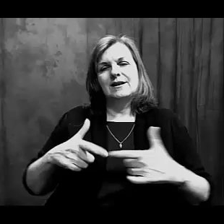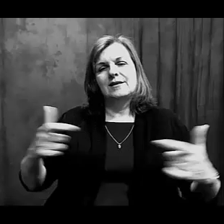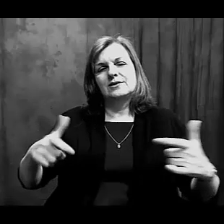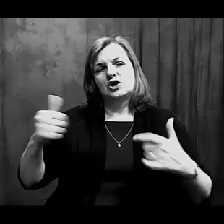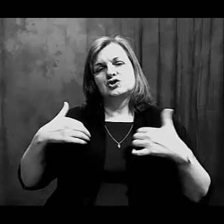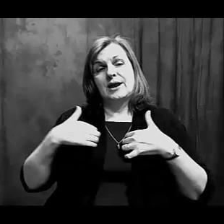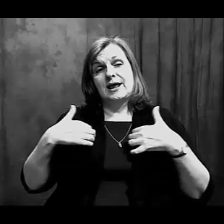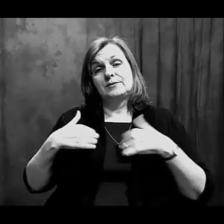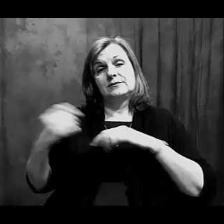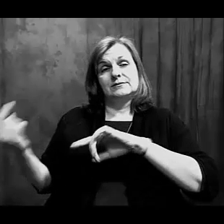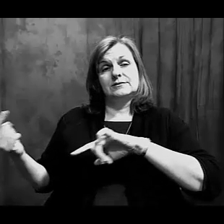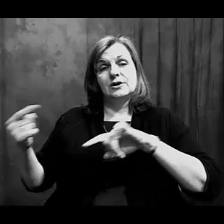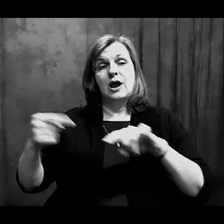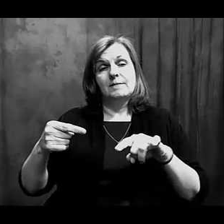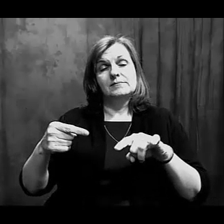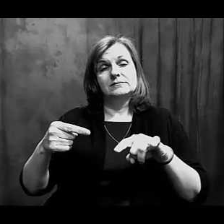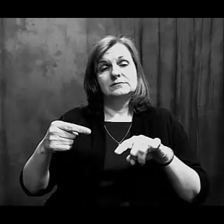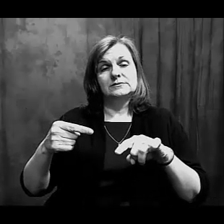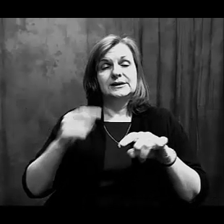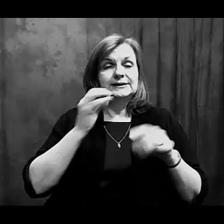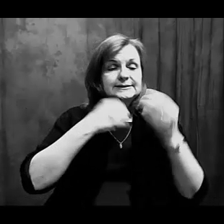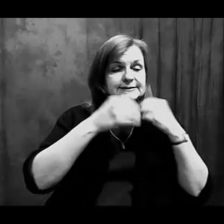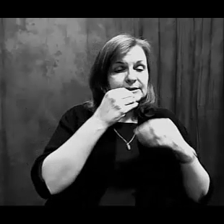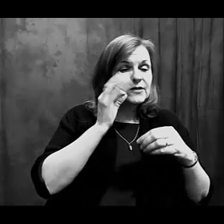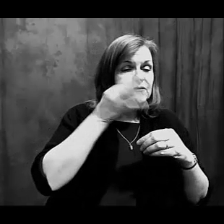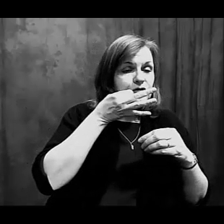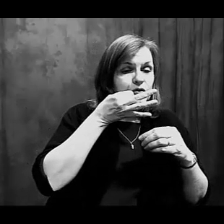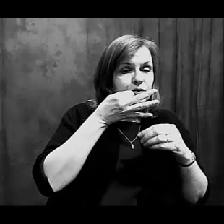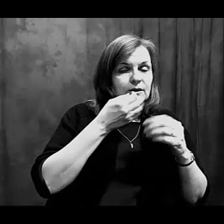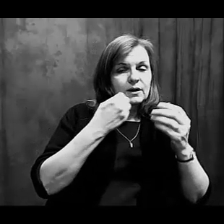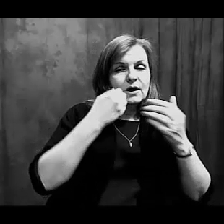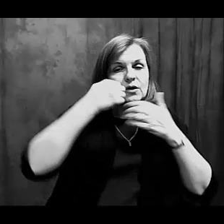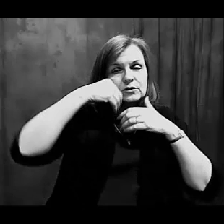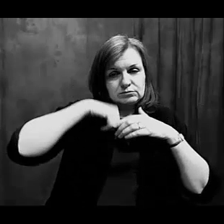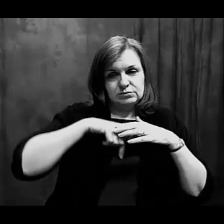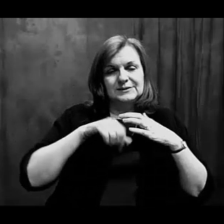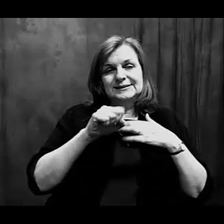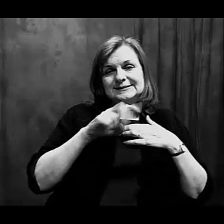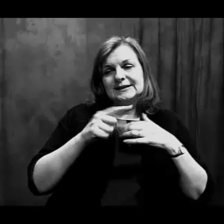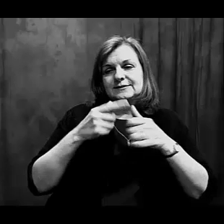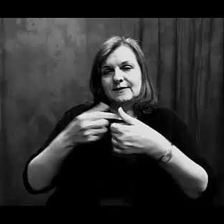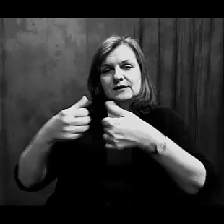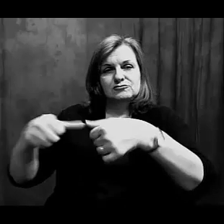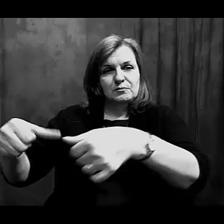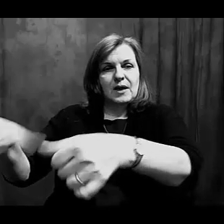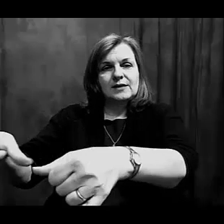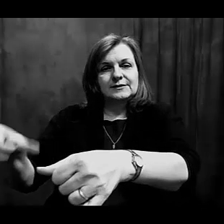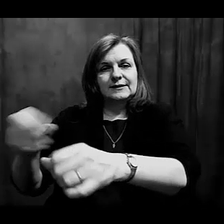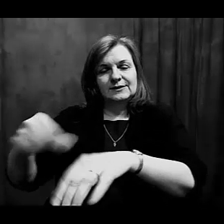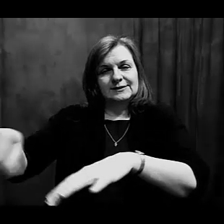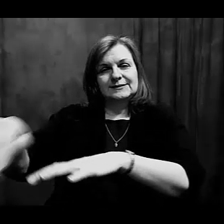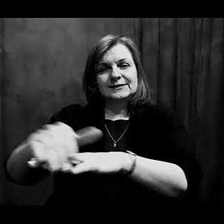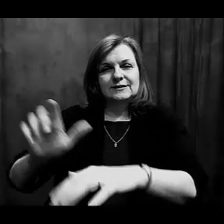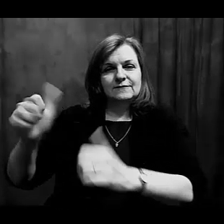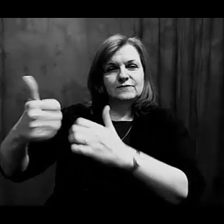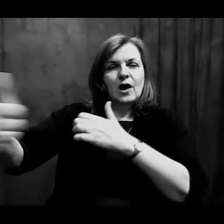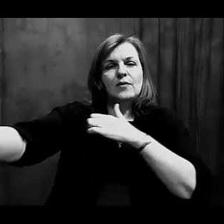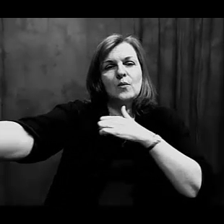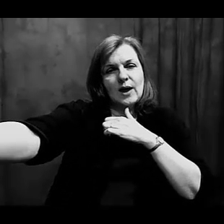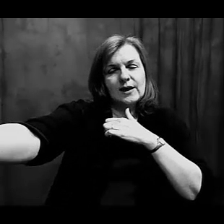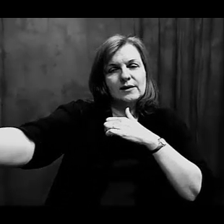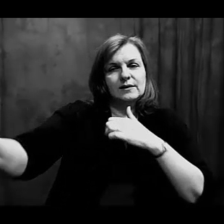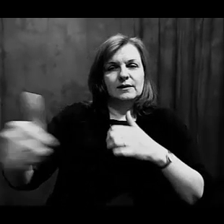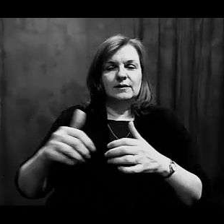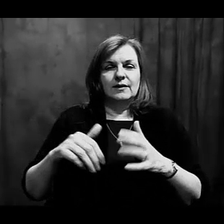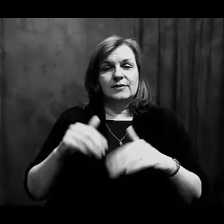we need larger animals to come in and help to move these fruit and eventually the seeds, and deposit the seeds in